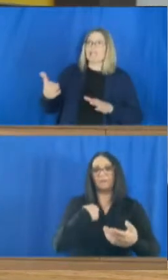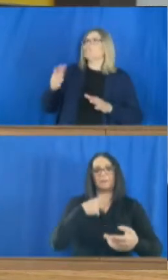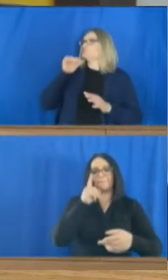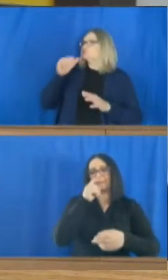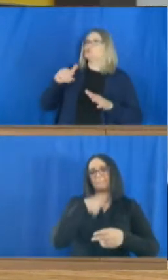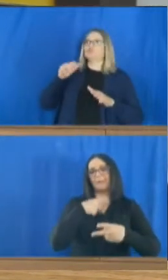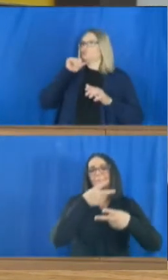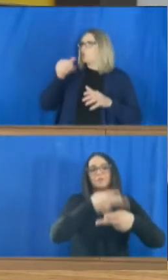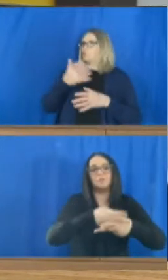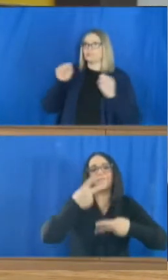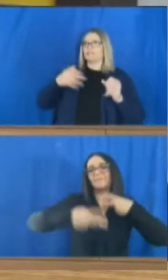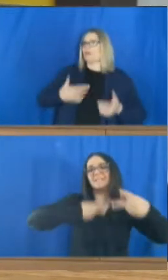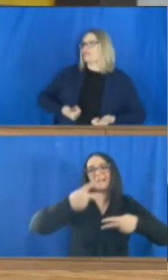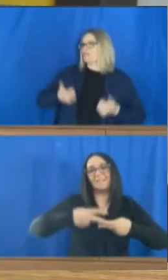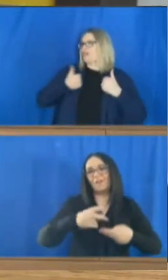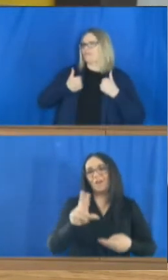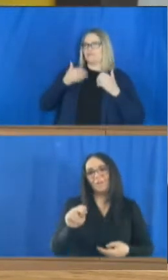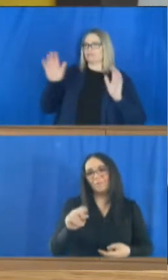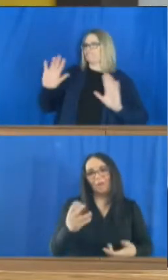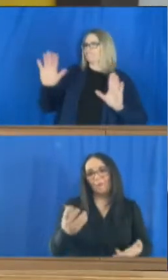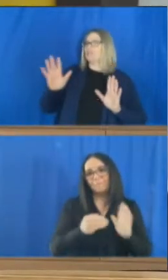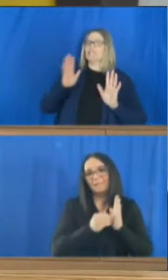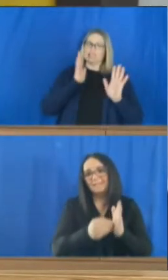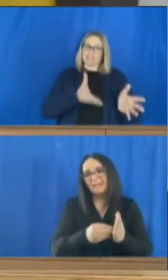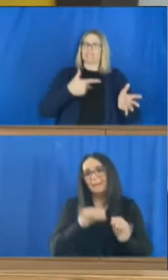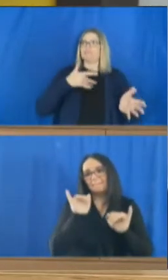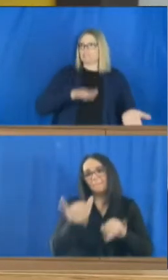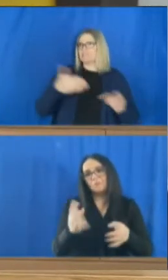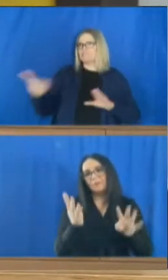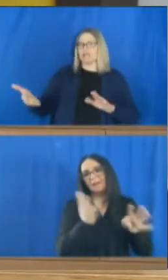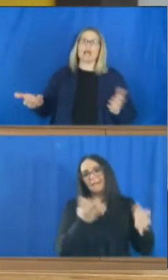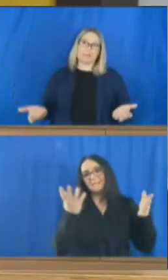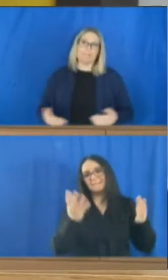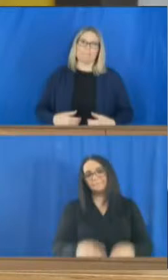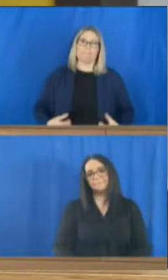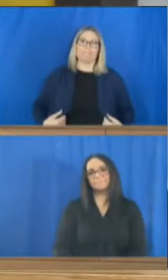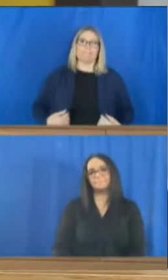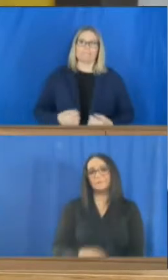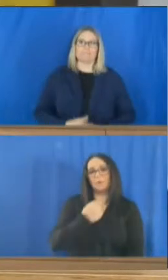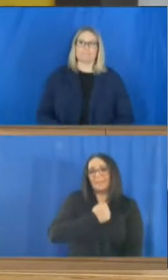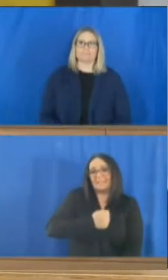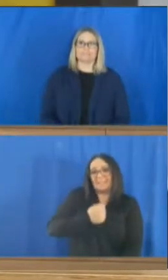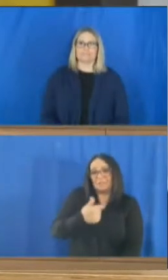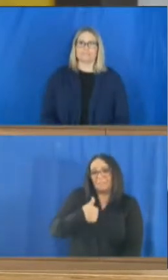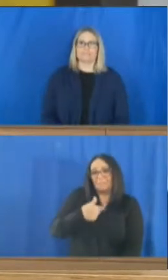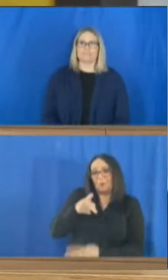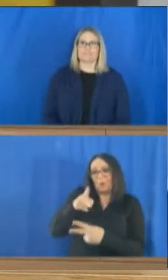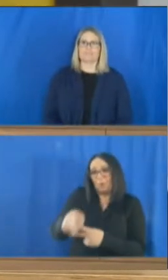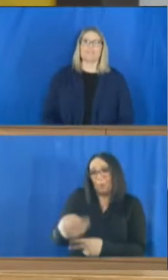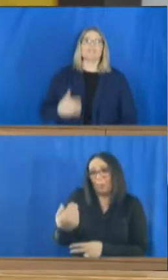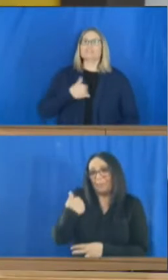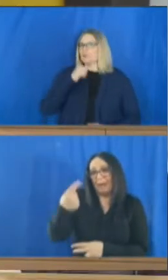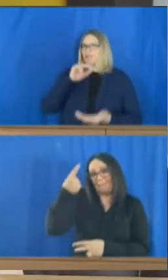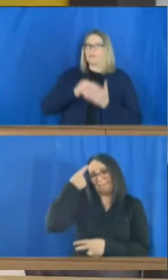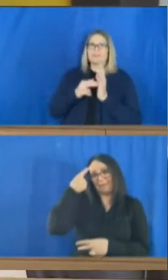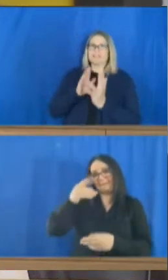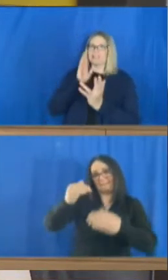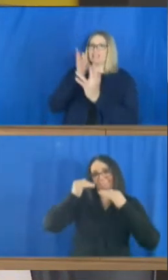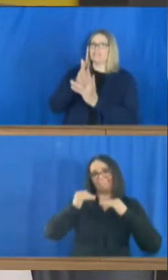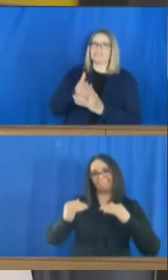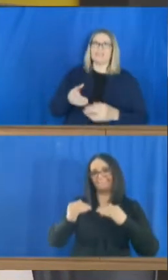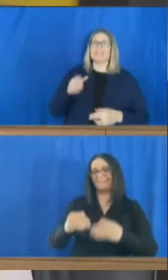Hi, for Dr. Russell, what have you learned from wastewater testing in the Moncton area, and will this kind of testing be expanded?